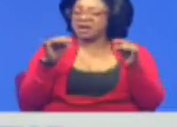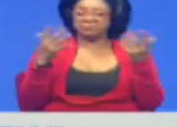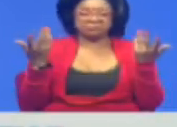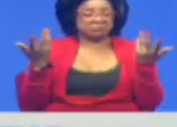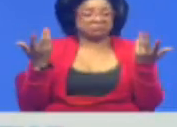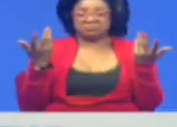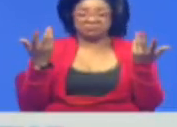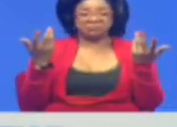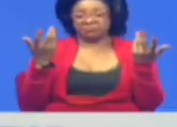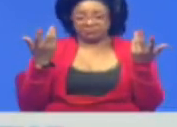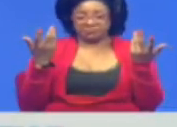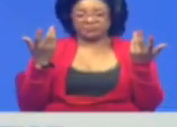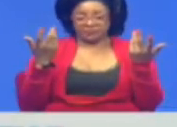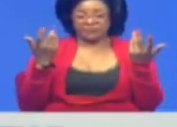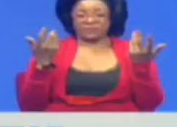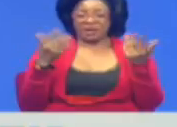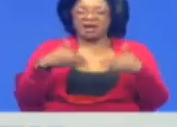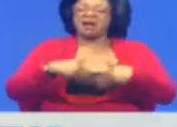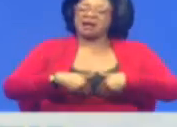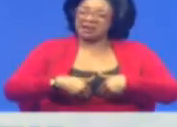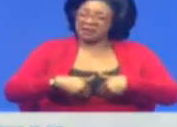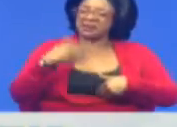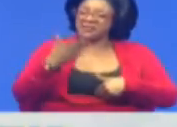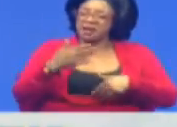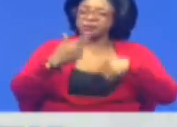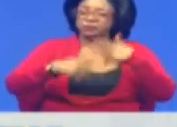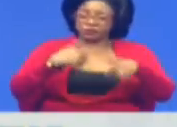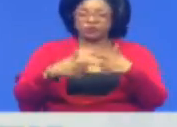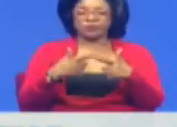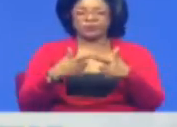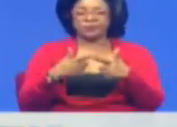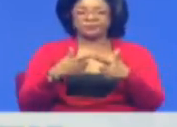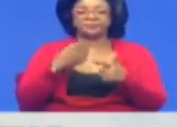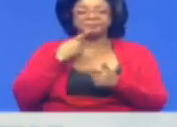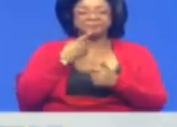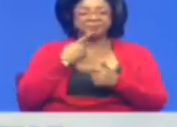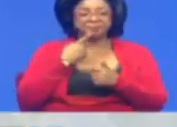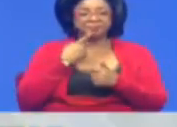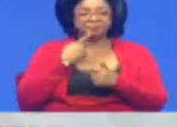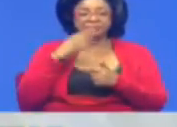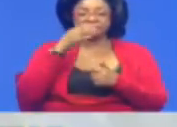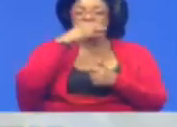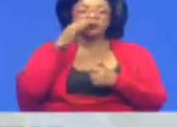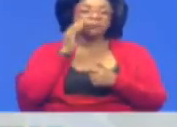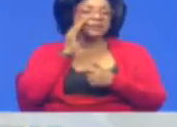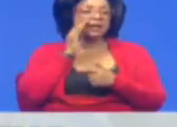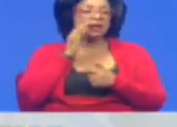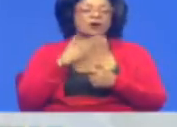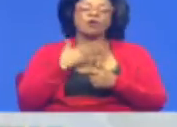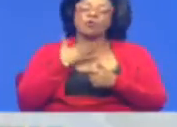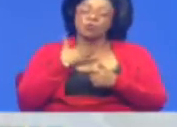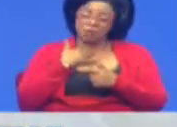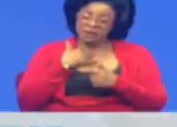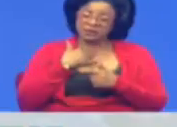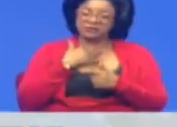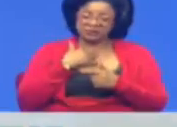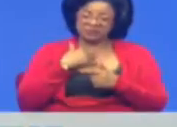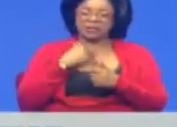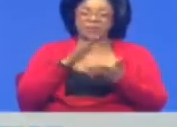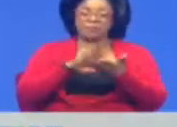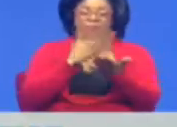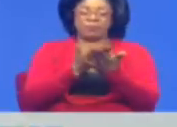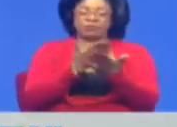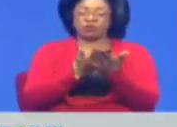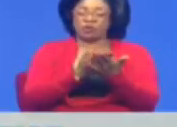unga. They are going hungry. On his part, ANC leader Musalia Mudavadi wants the offensive proposals in